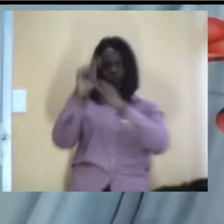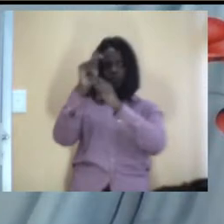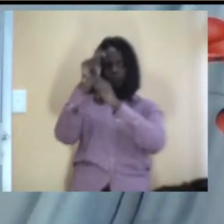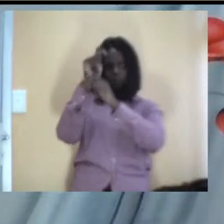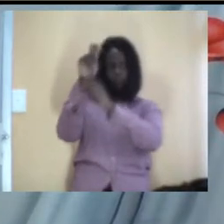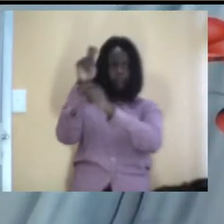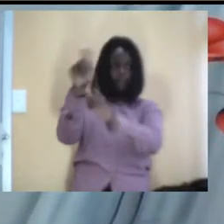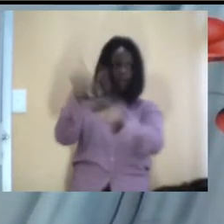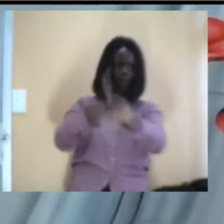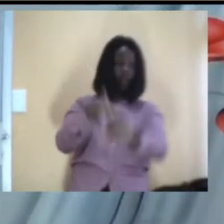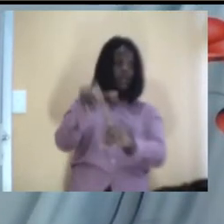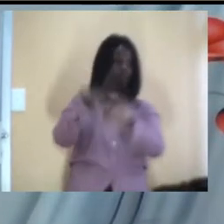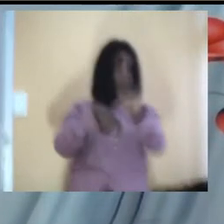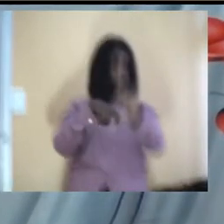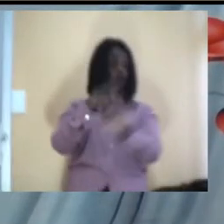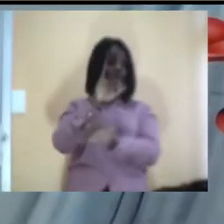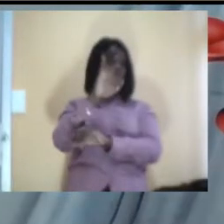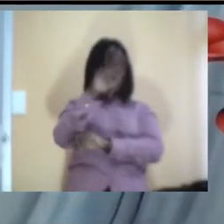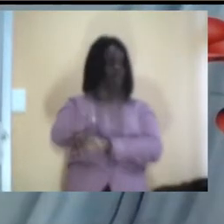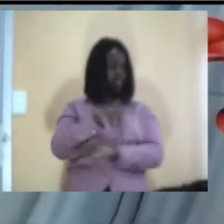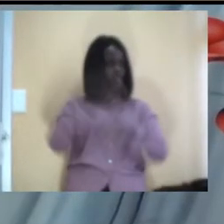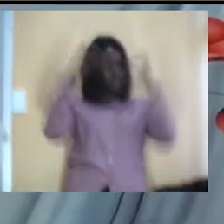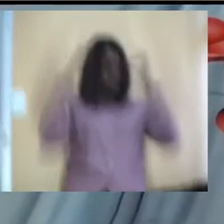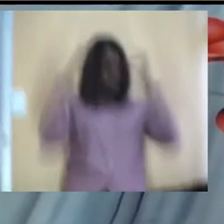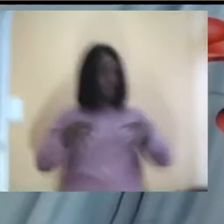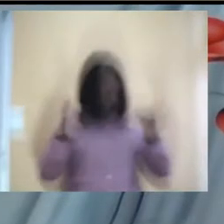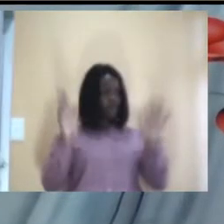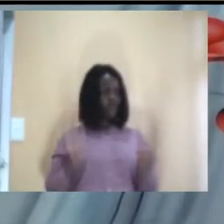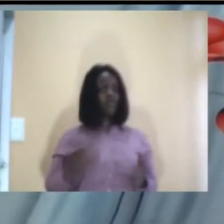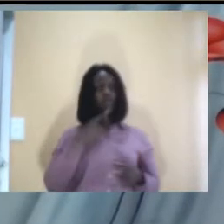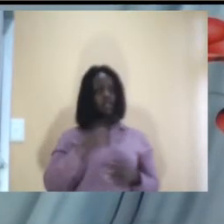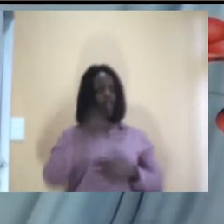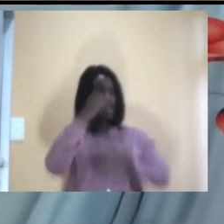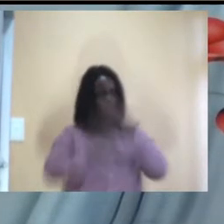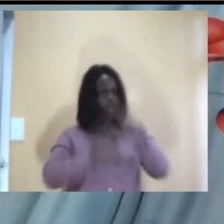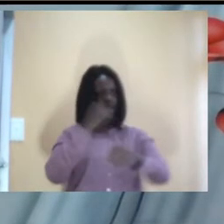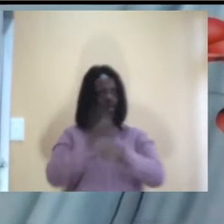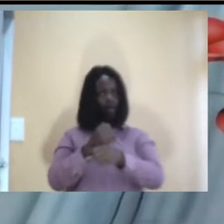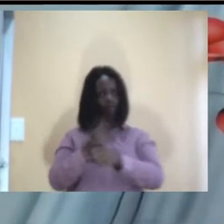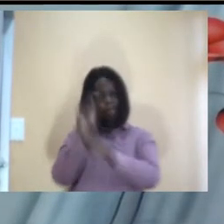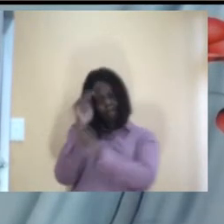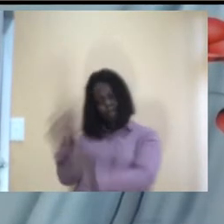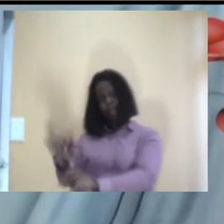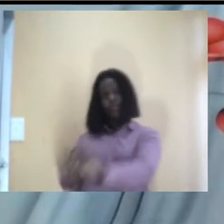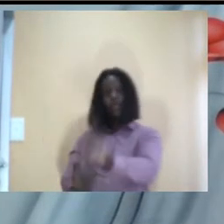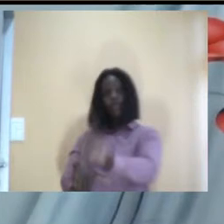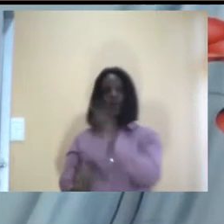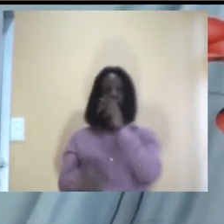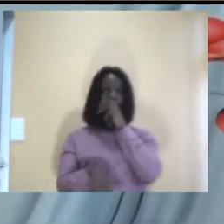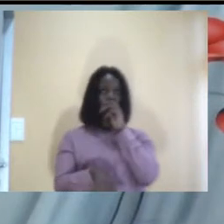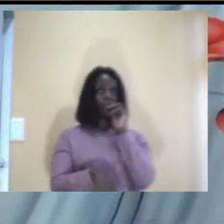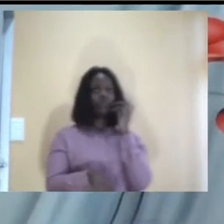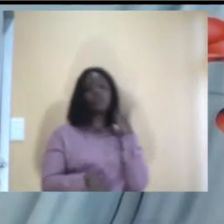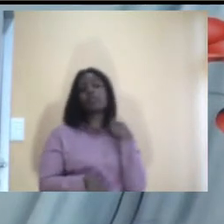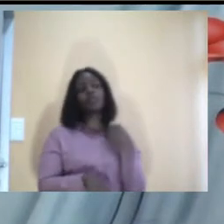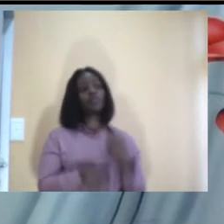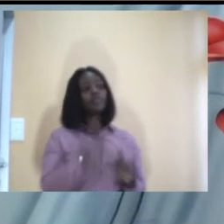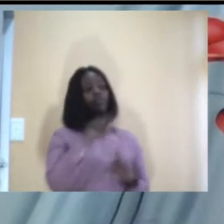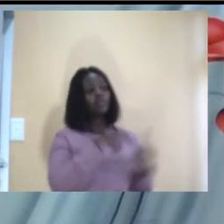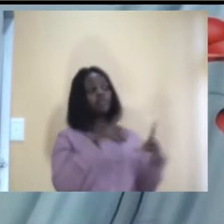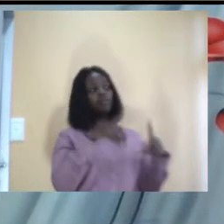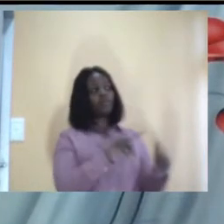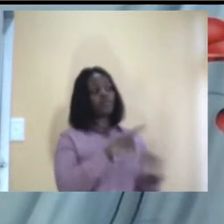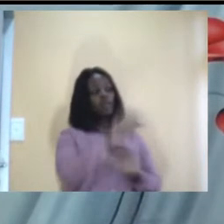olude, futhi lo nyaka njenge-IFP sanqoma ukuthi unyaka osunikela kuye. Chairperson, The